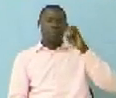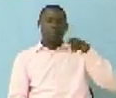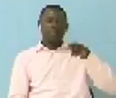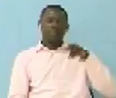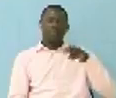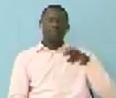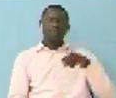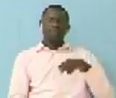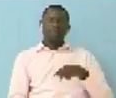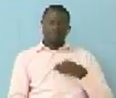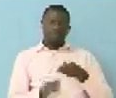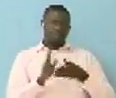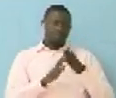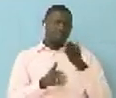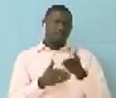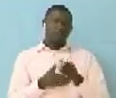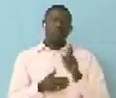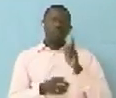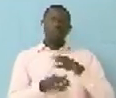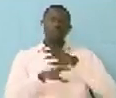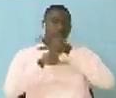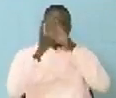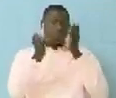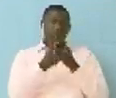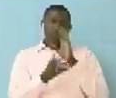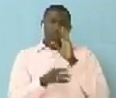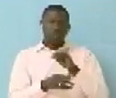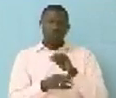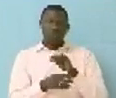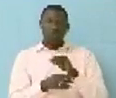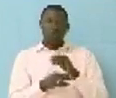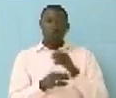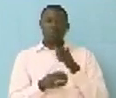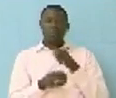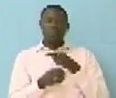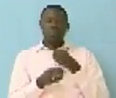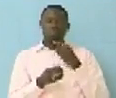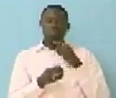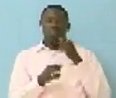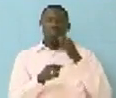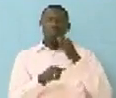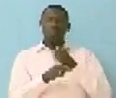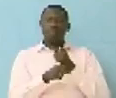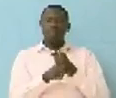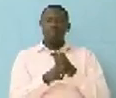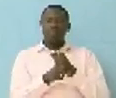Okay, but all I have done, therefore, is to summarize that situation and